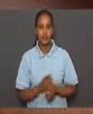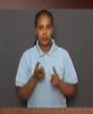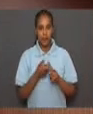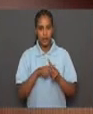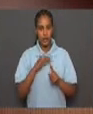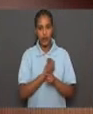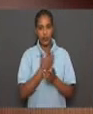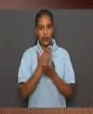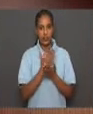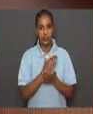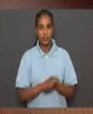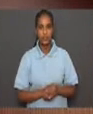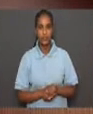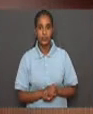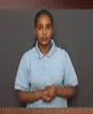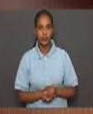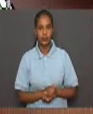Let's get back to our lesson.